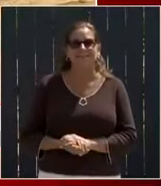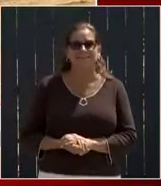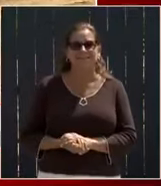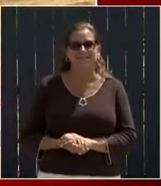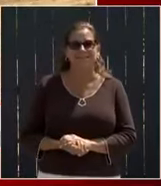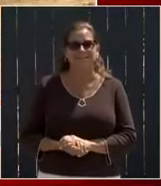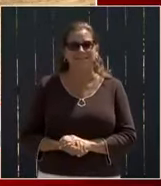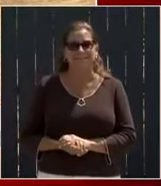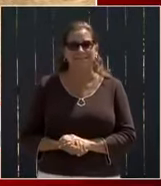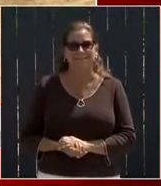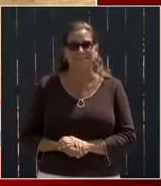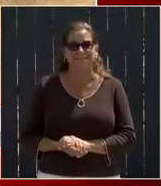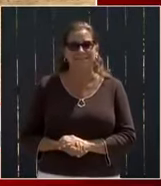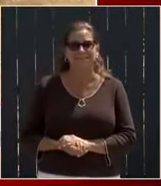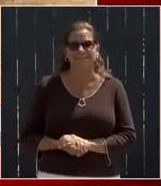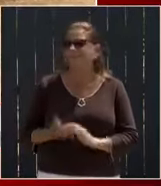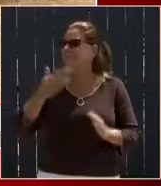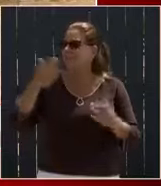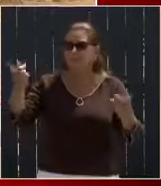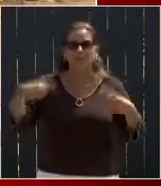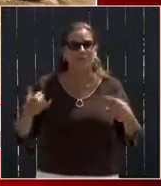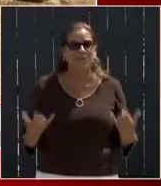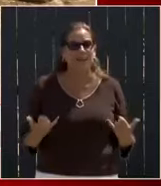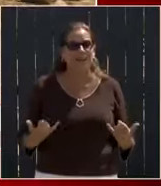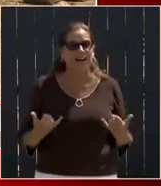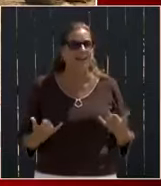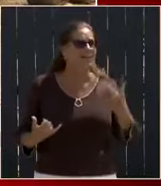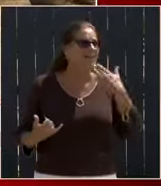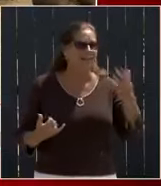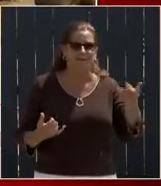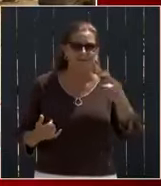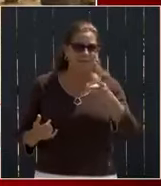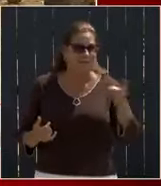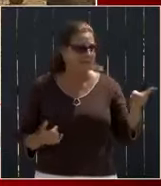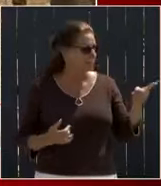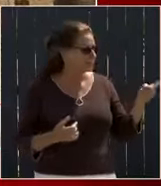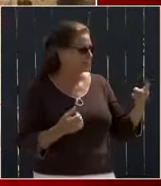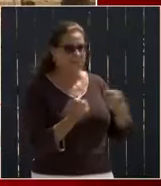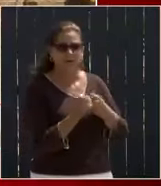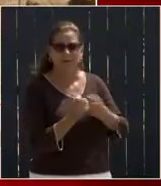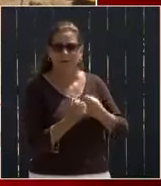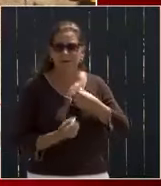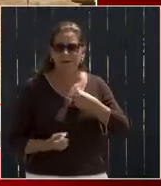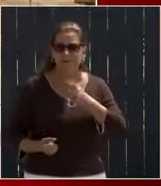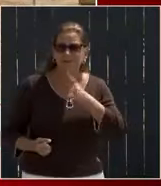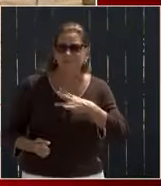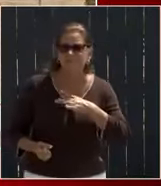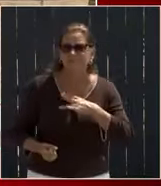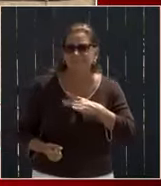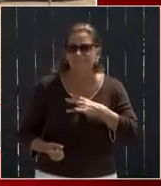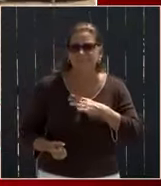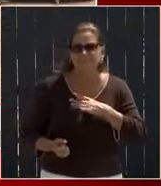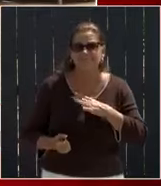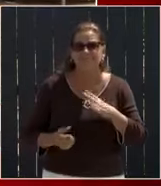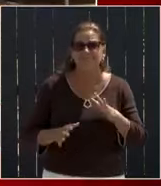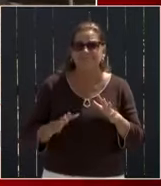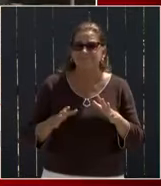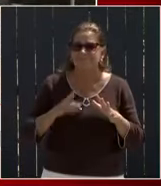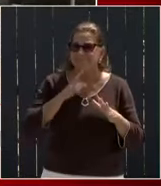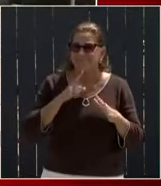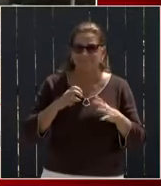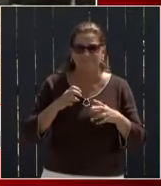here. And I want to thank those folks who've been so instrumental, too, in helping us get to this point. And it has been I